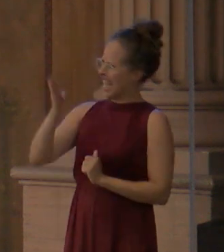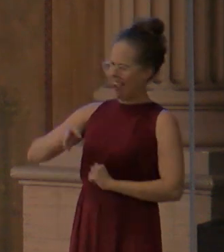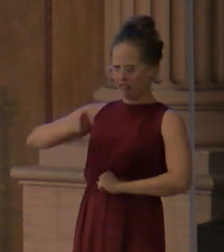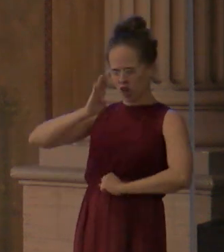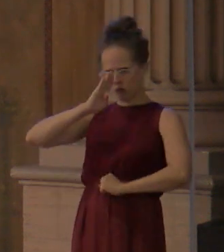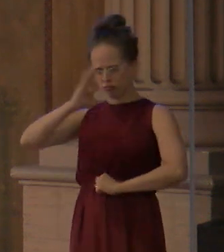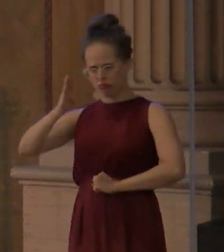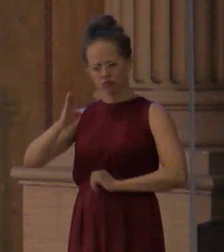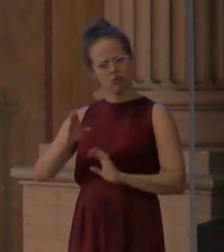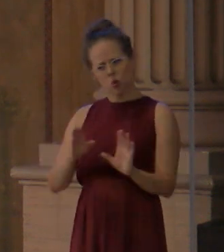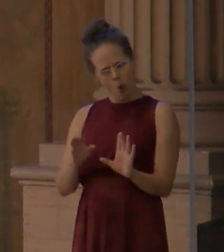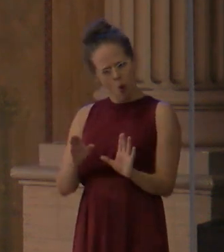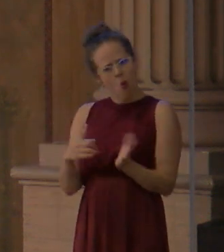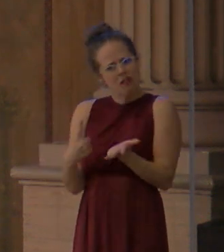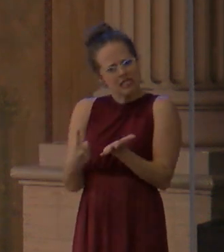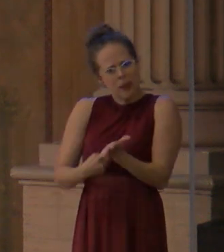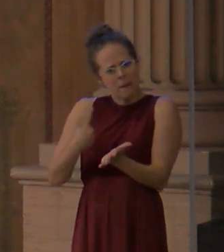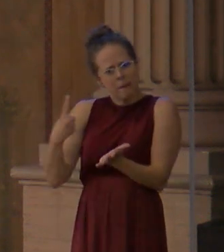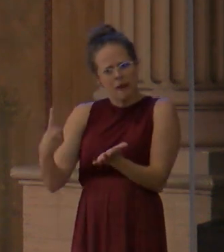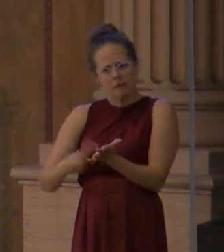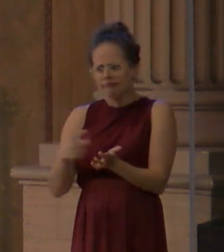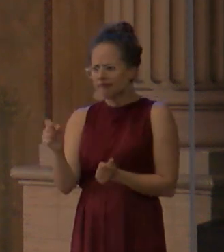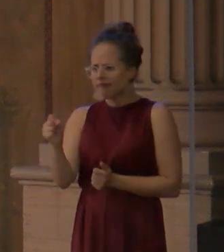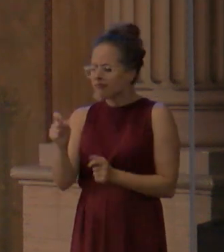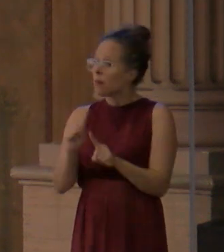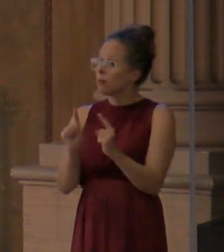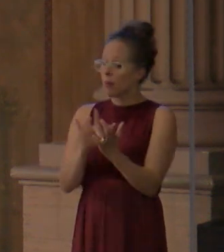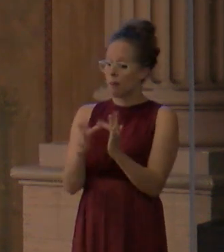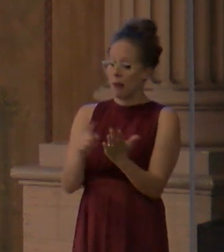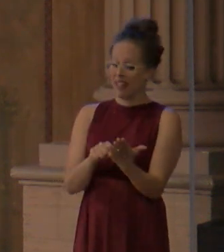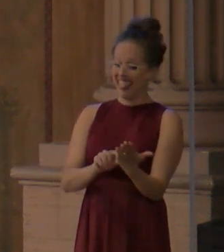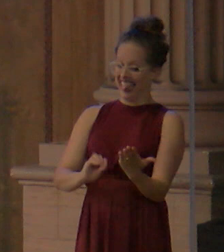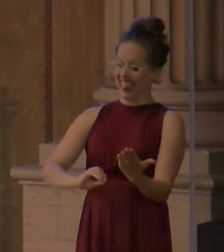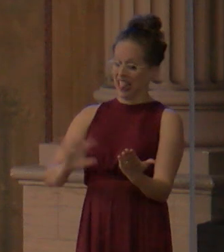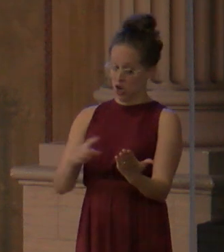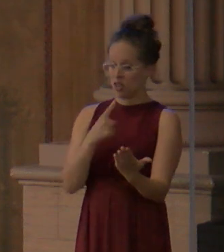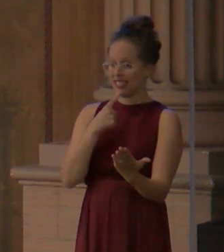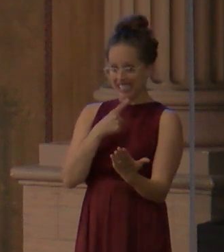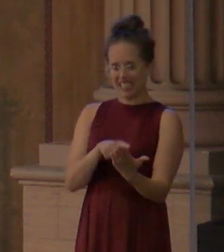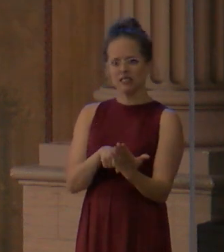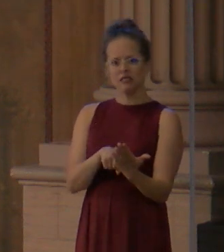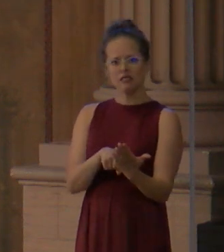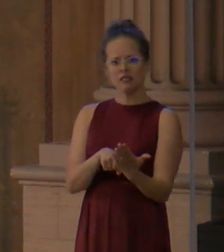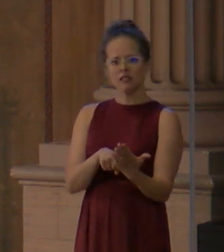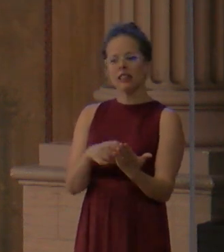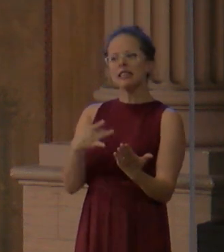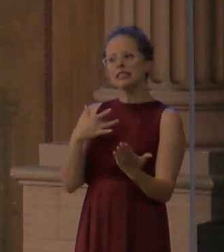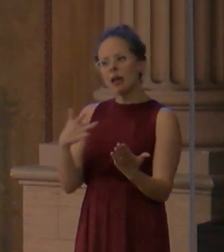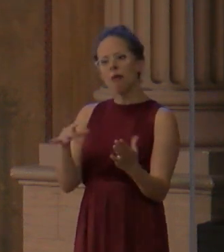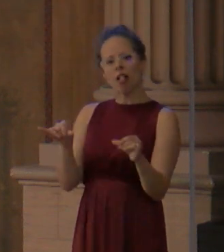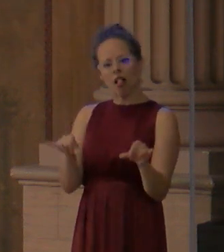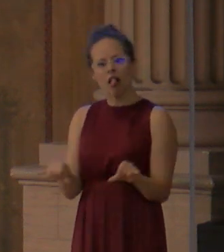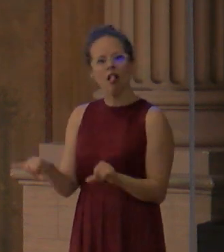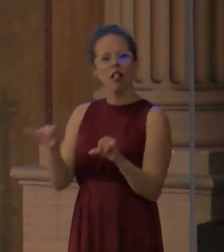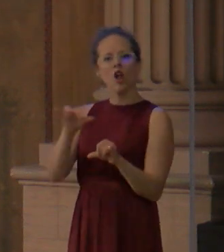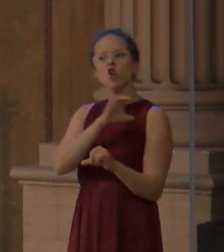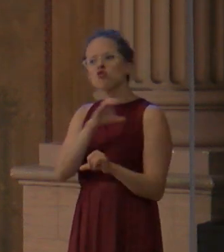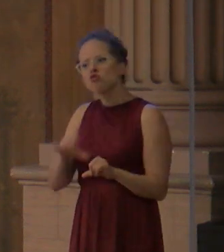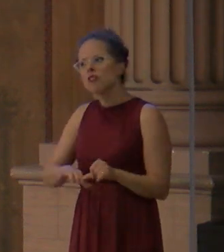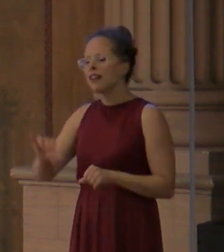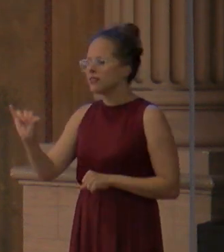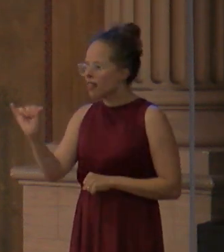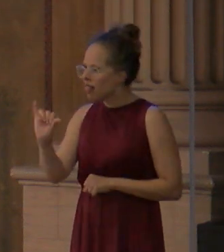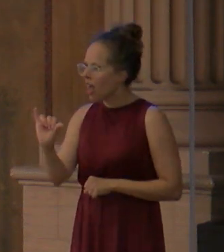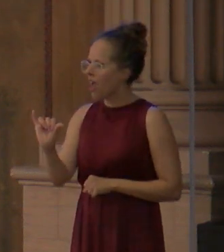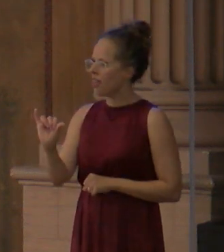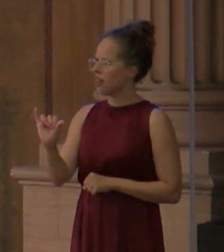some situations, but the Bible is clear that the default posture or the Christ-like posture of the one who